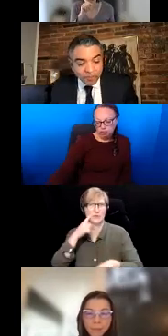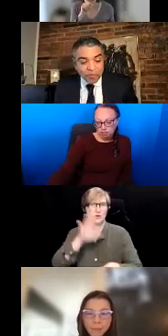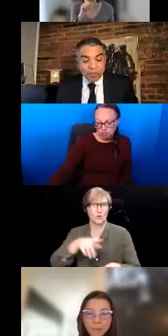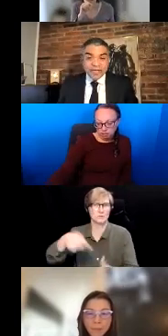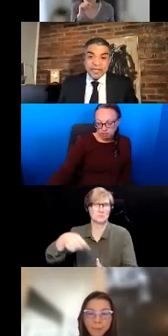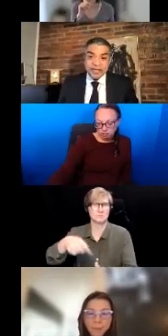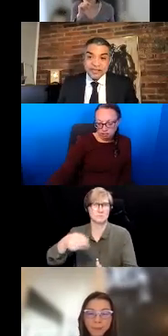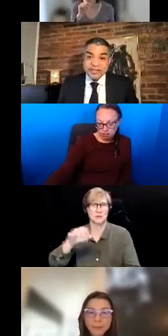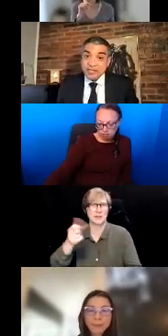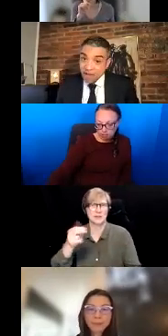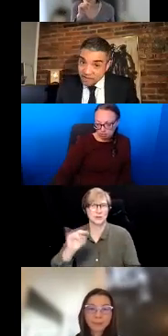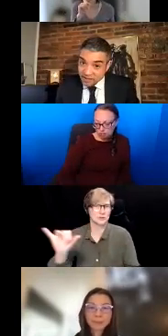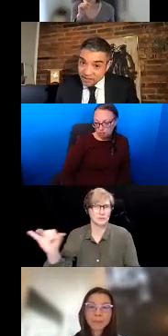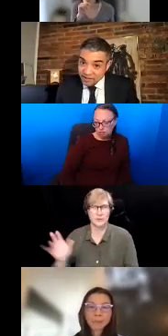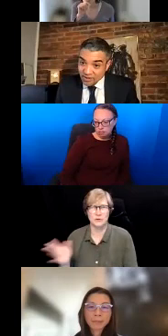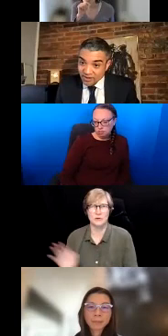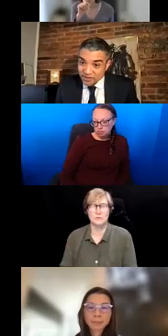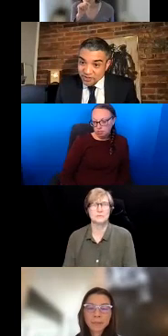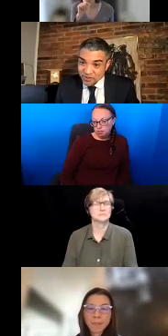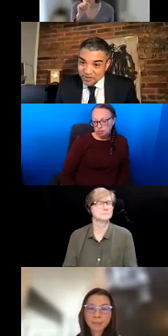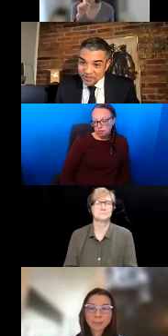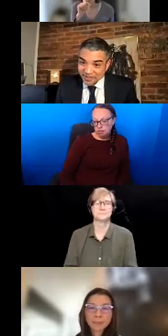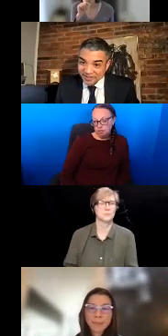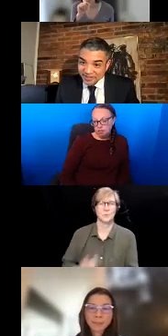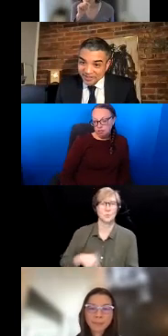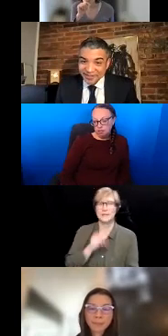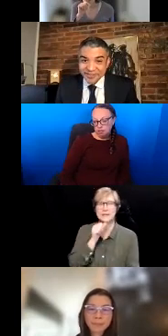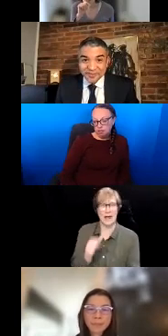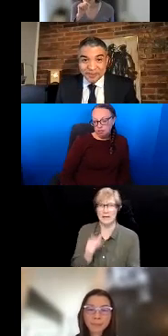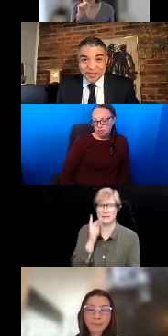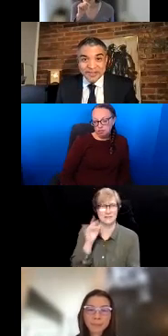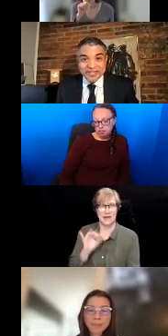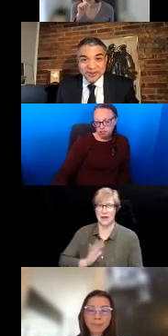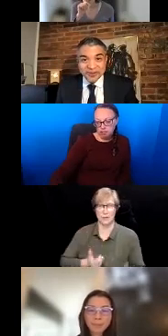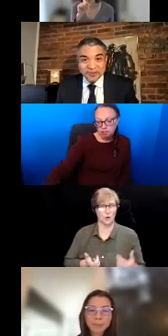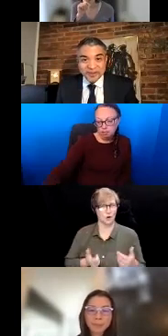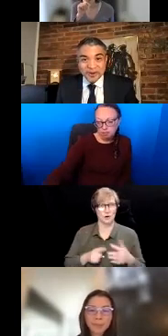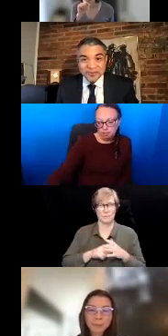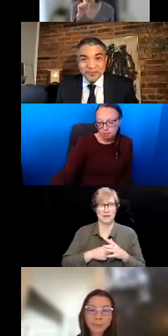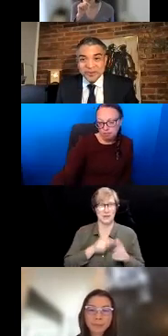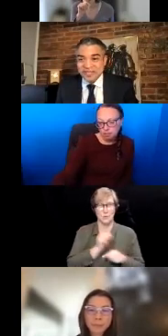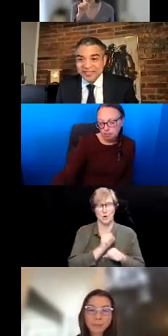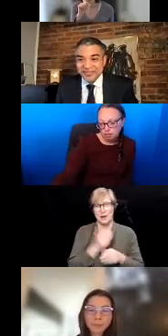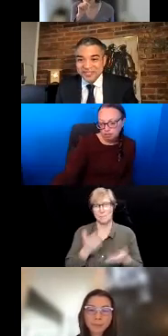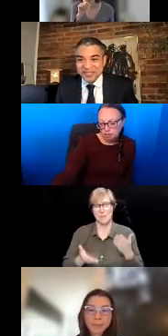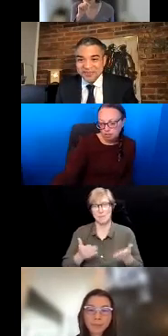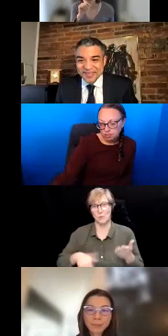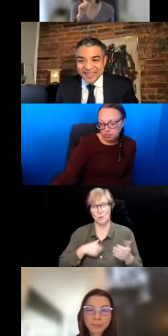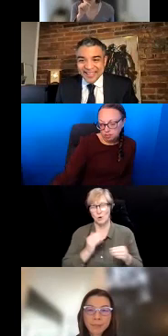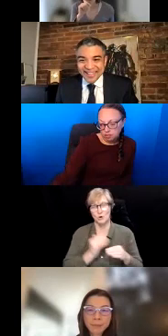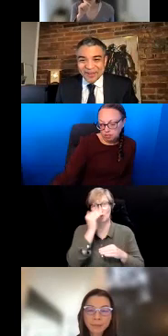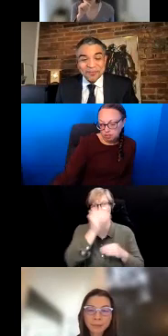So we did not in our initial work, you know, and maybe that's our fault for being over-focused on the language